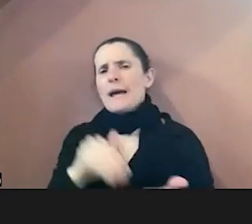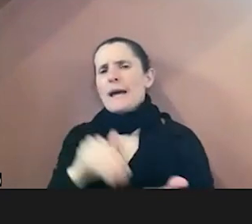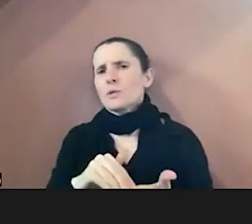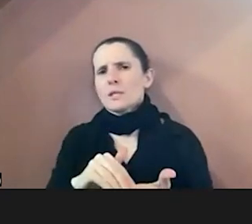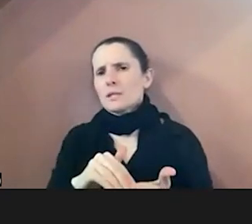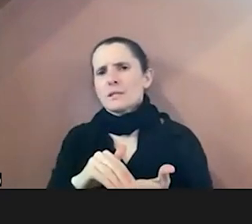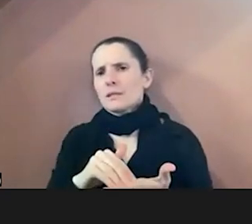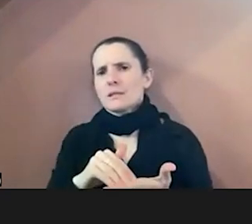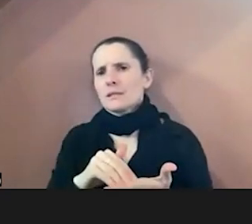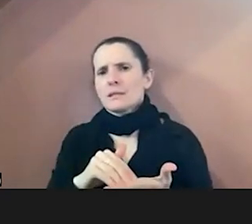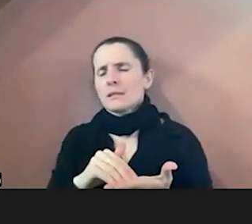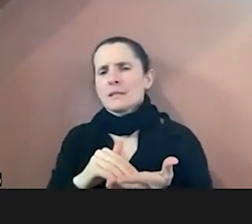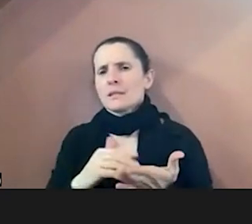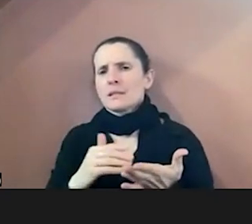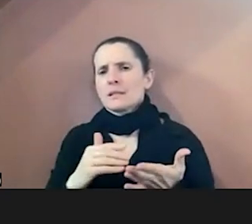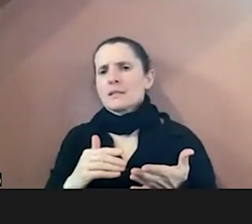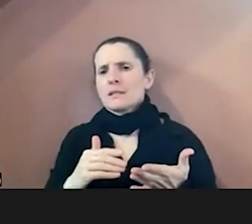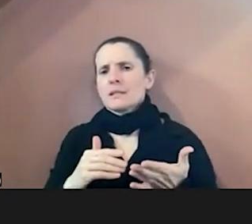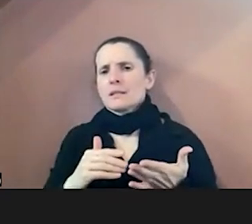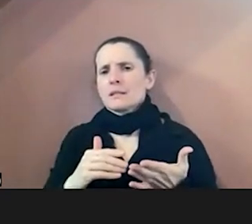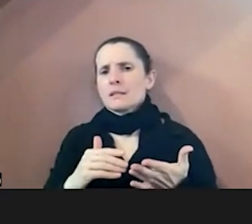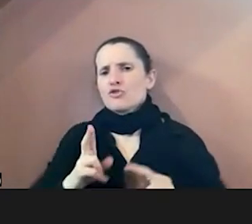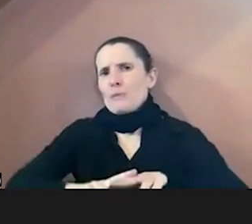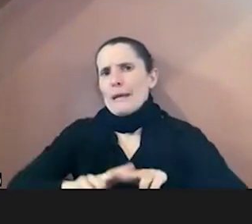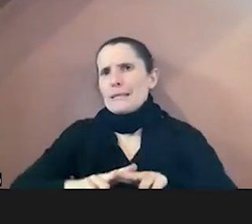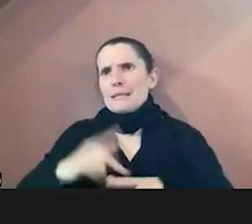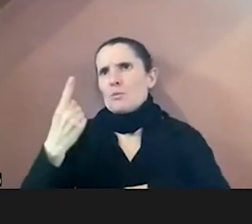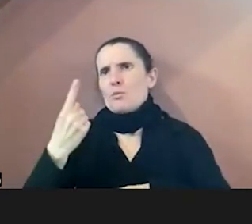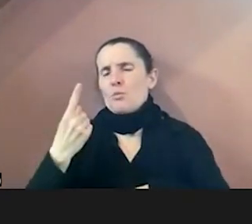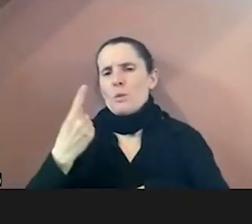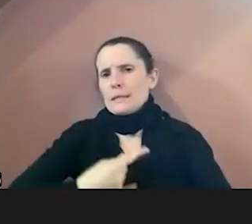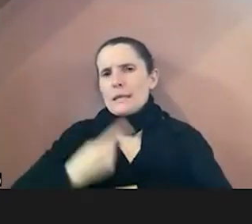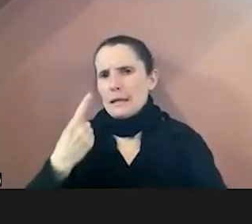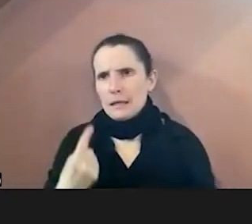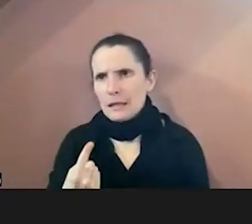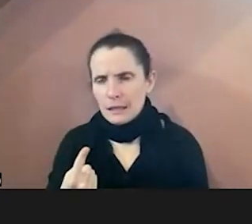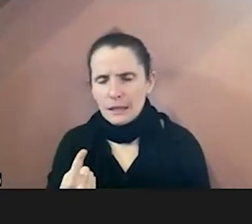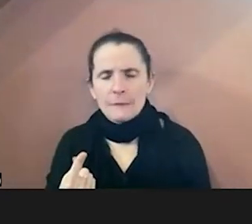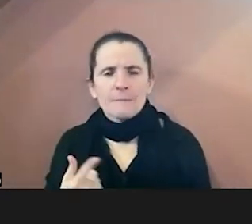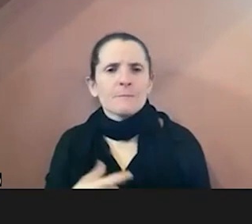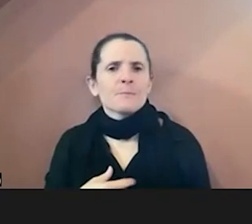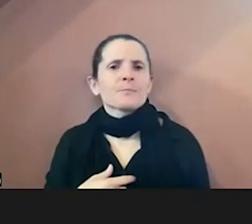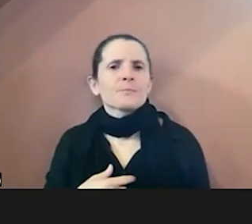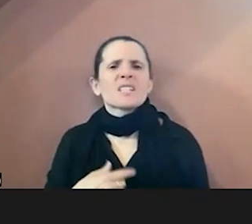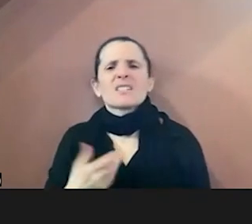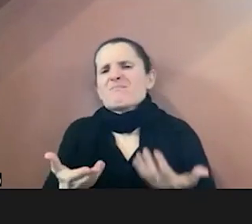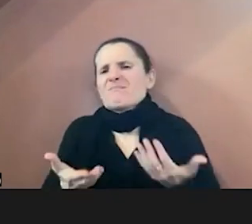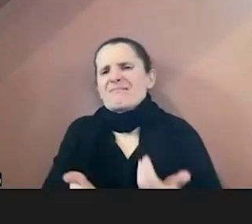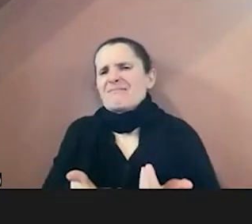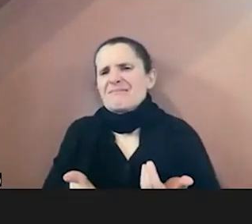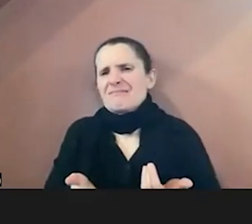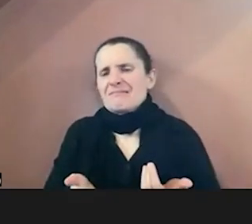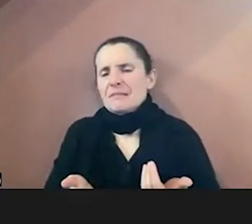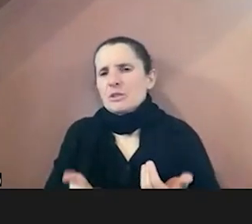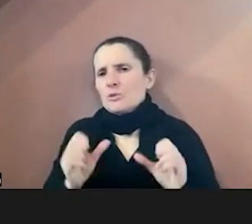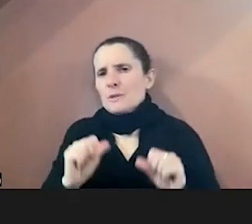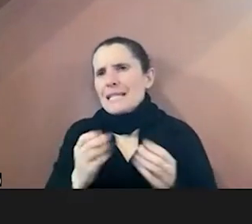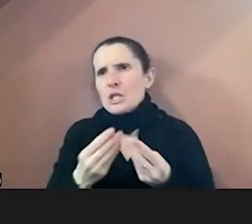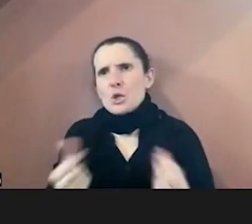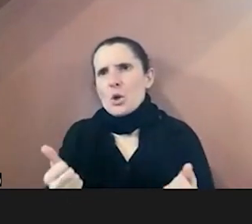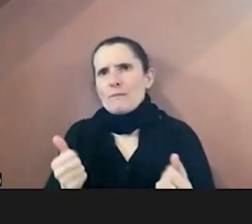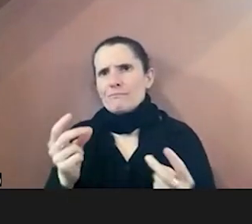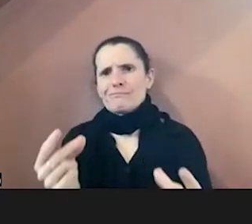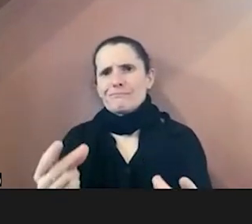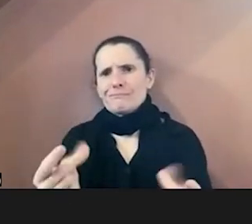the biggest stations can have 30, 50, 70. That can be solved even like in 3-5